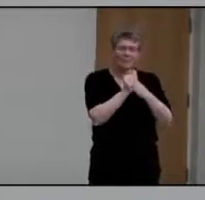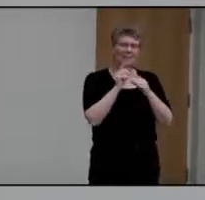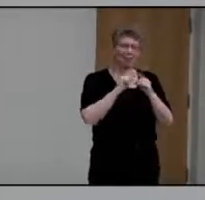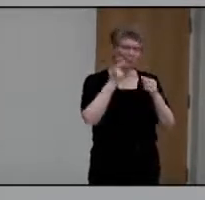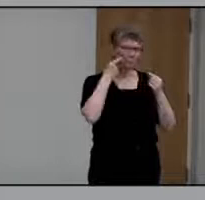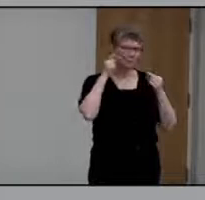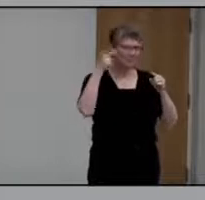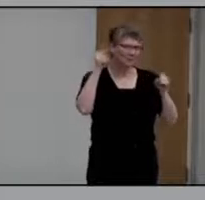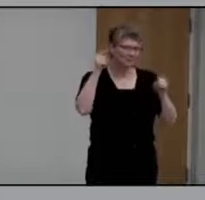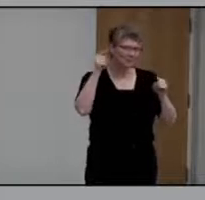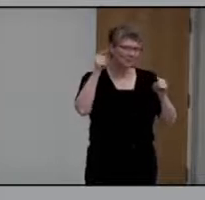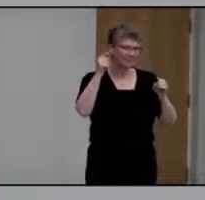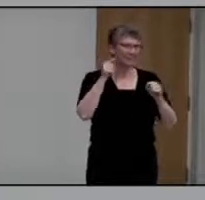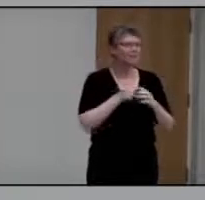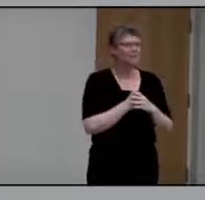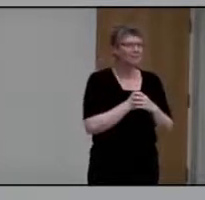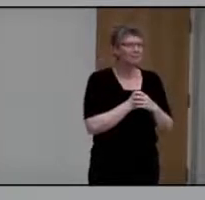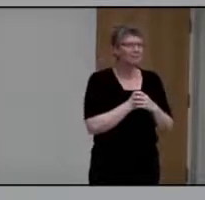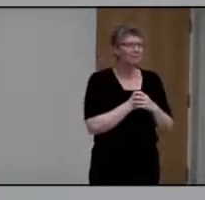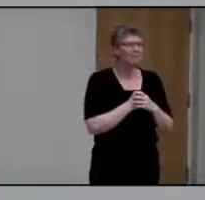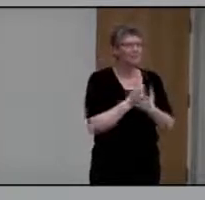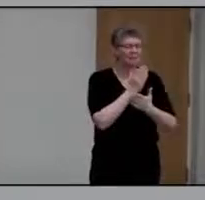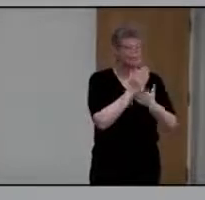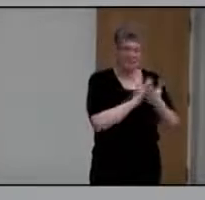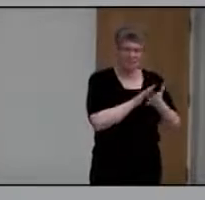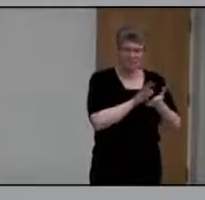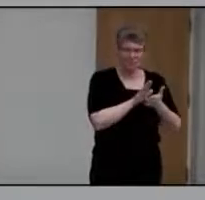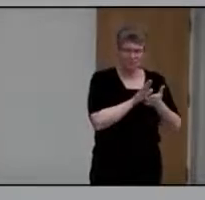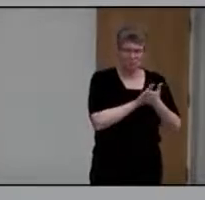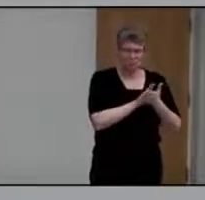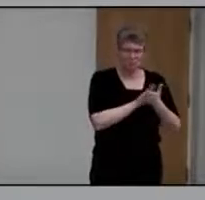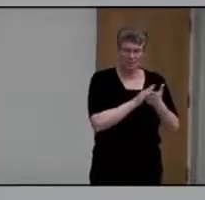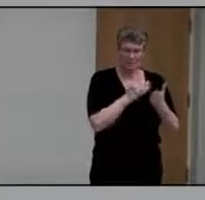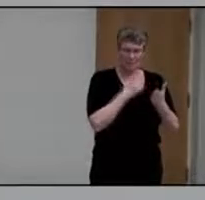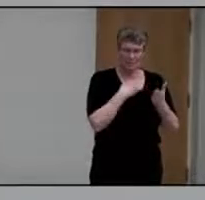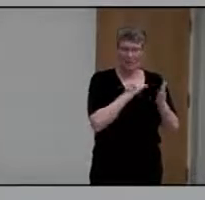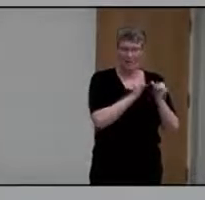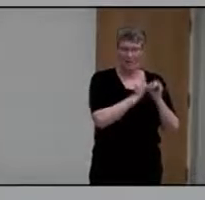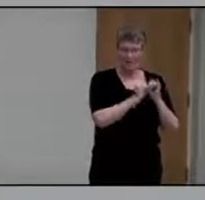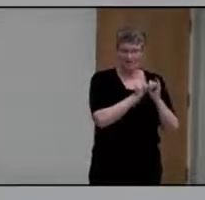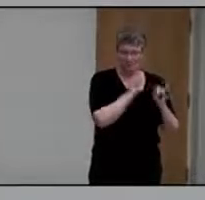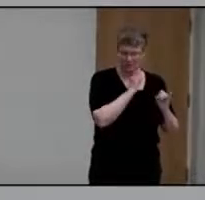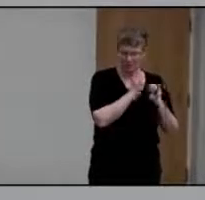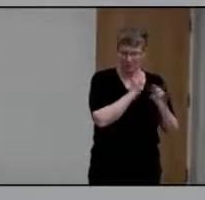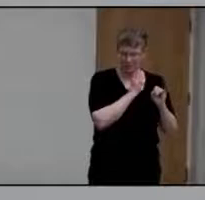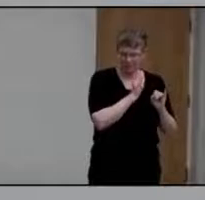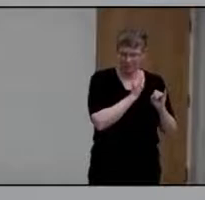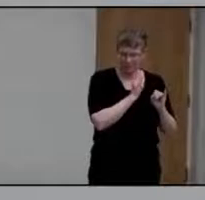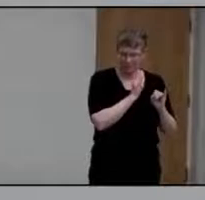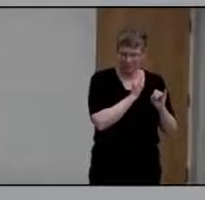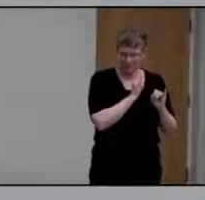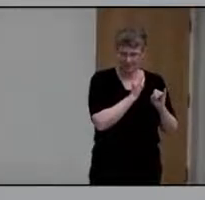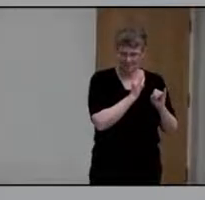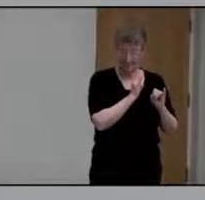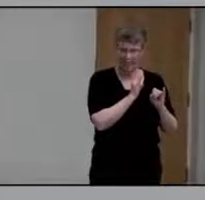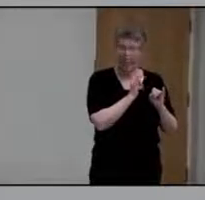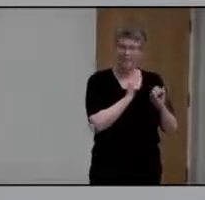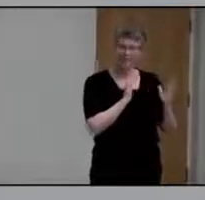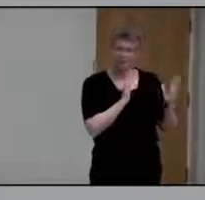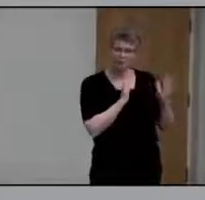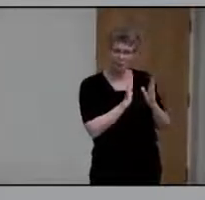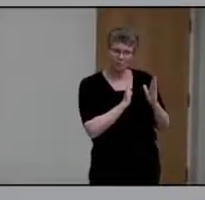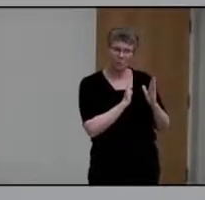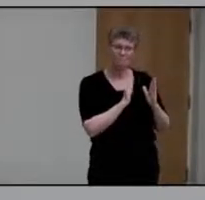So some schools have interviews, and now we're playing around with the idea of having video interviews and shortening the process, but really keeping